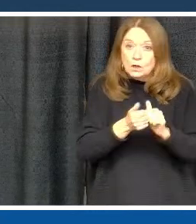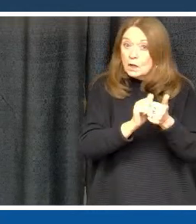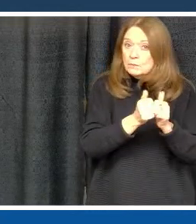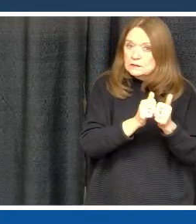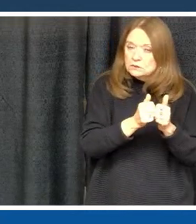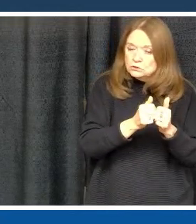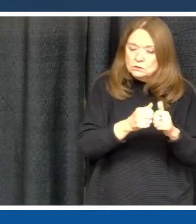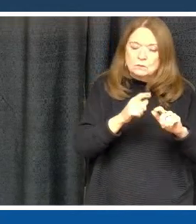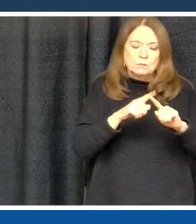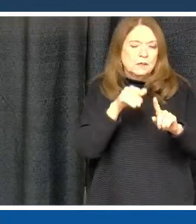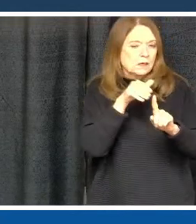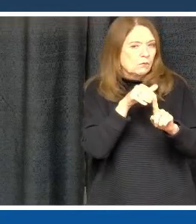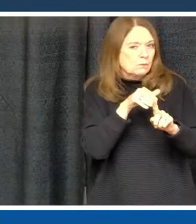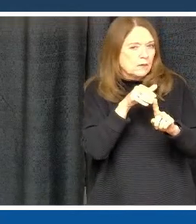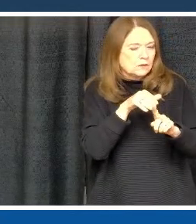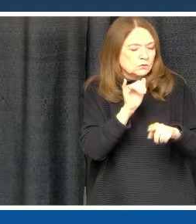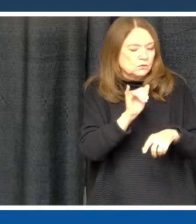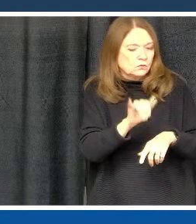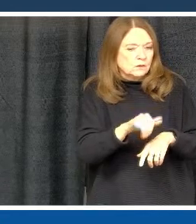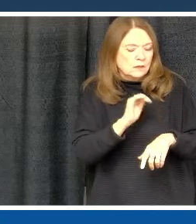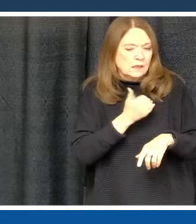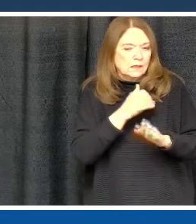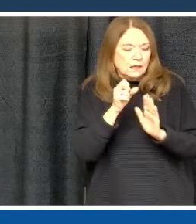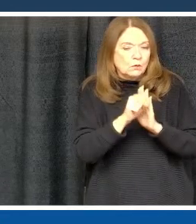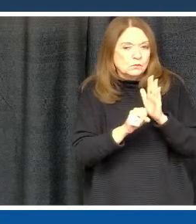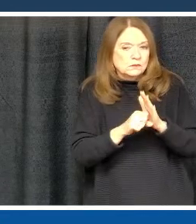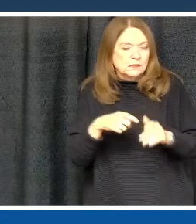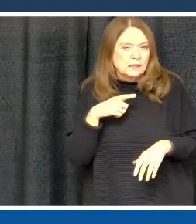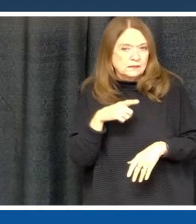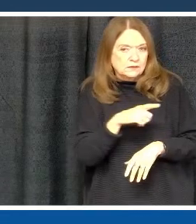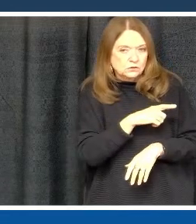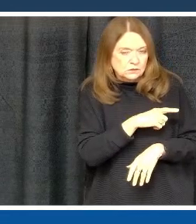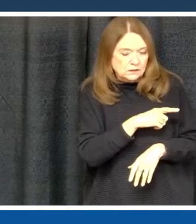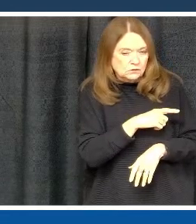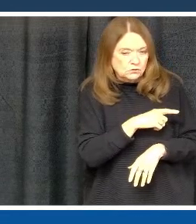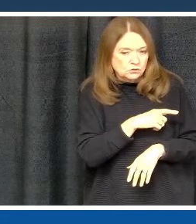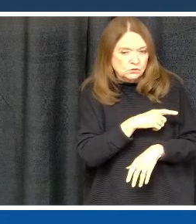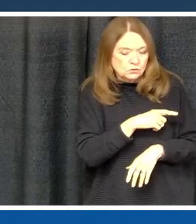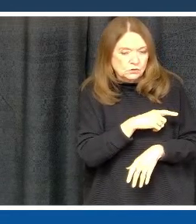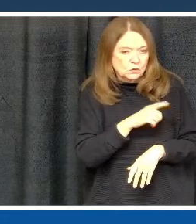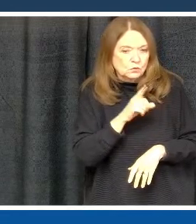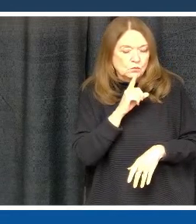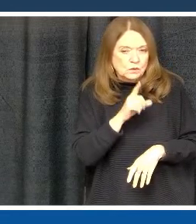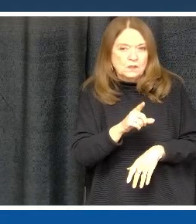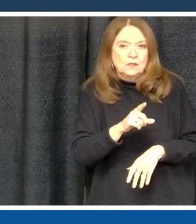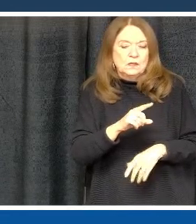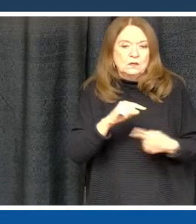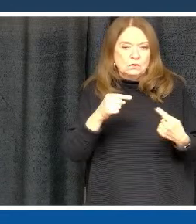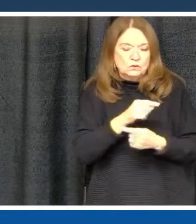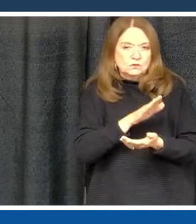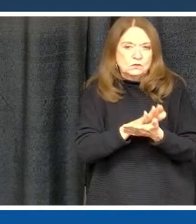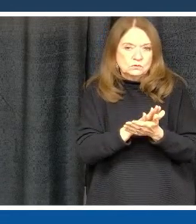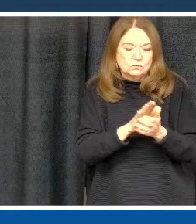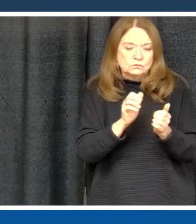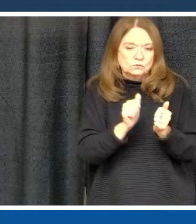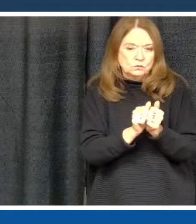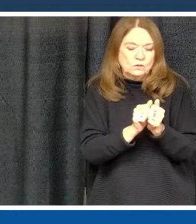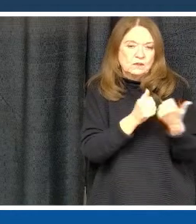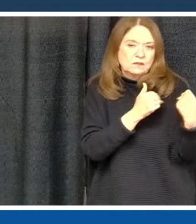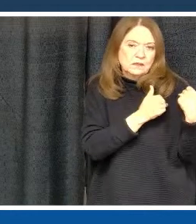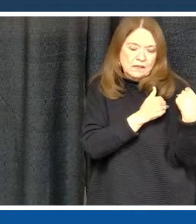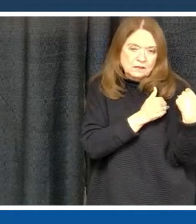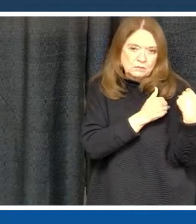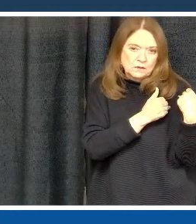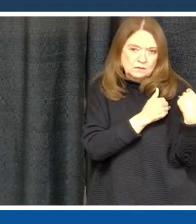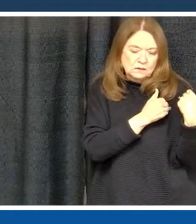competition, but I remind you that our state legislature handicaps our schools with accountability. For instance, the